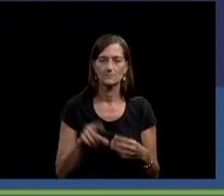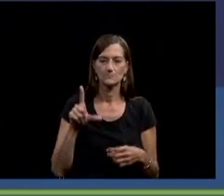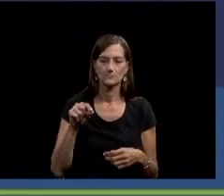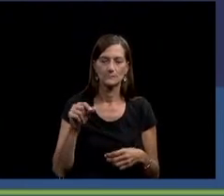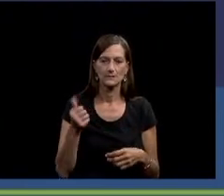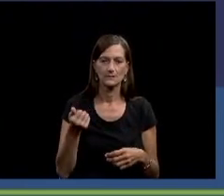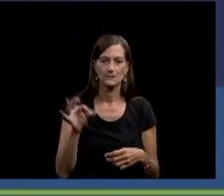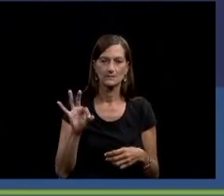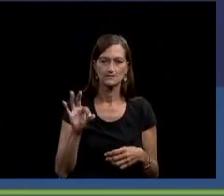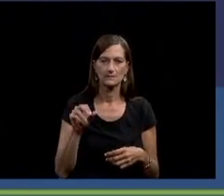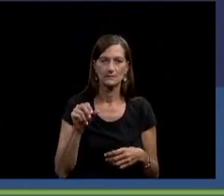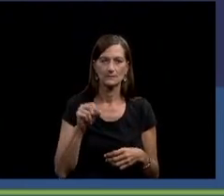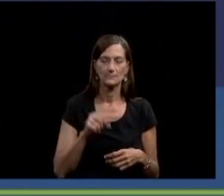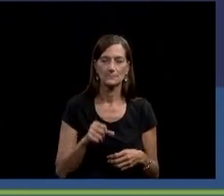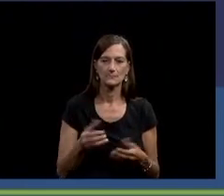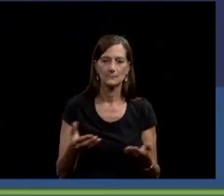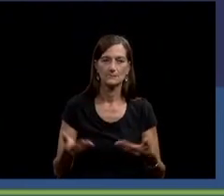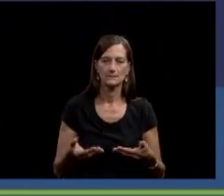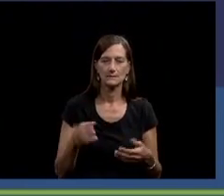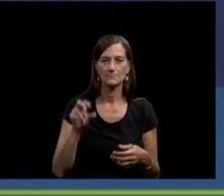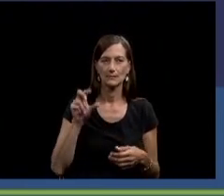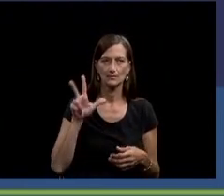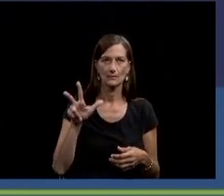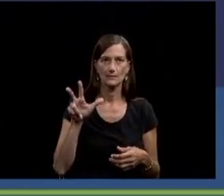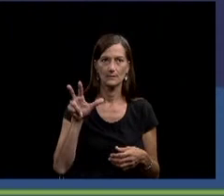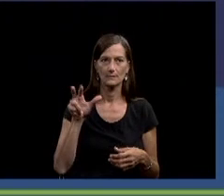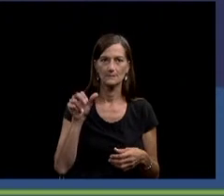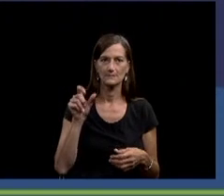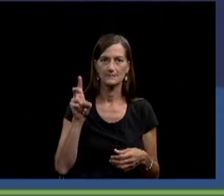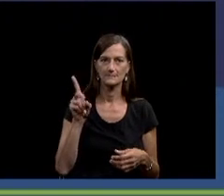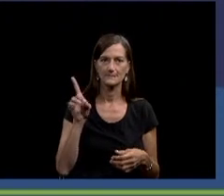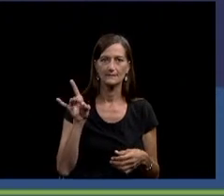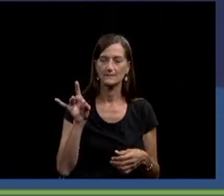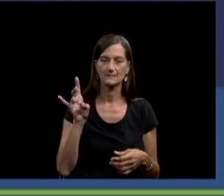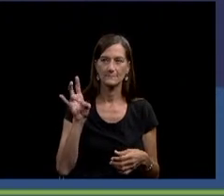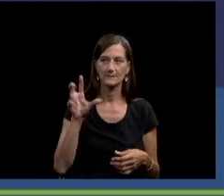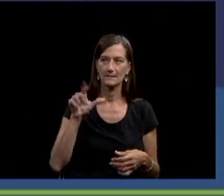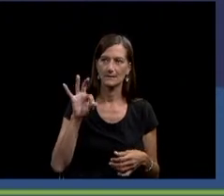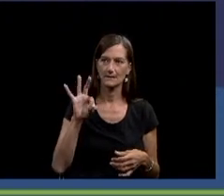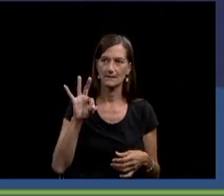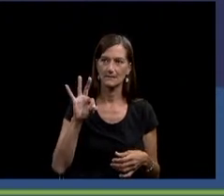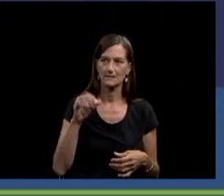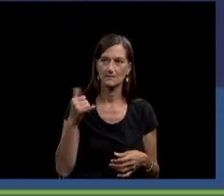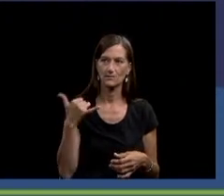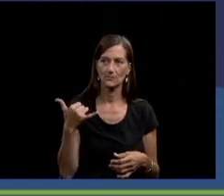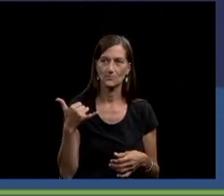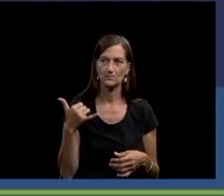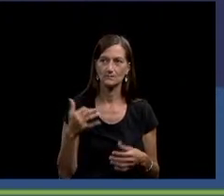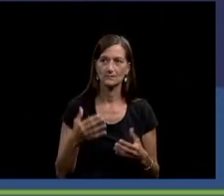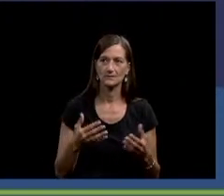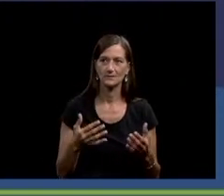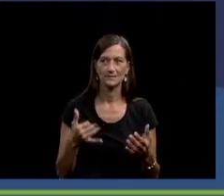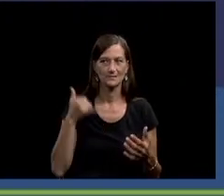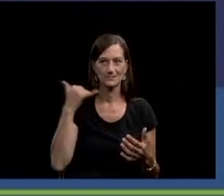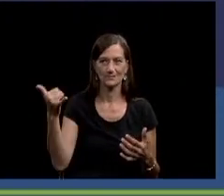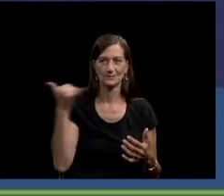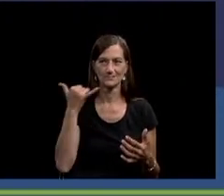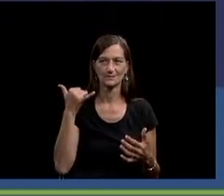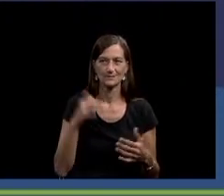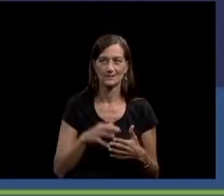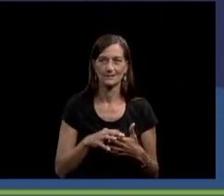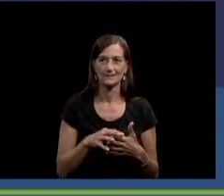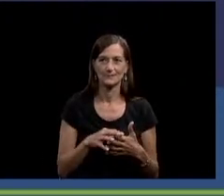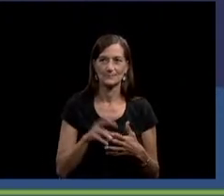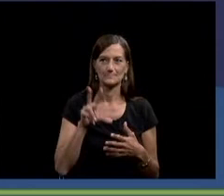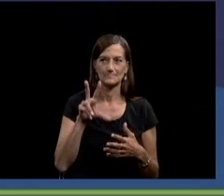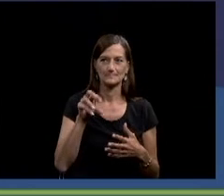to the Waco PD Dispatch Center. Of those, 243,000 and a little more were administrative calls or calls